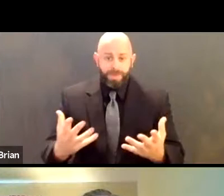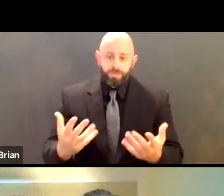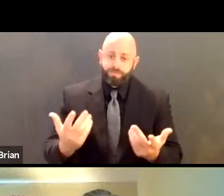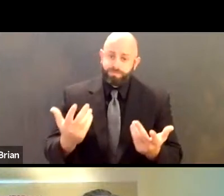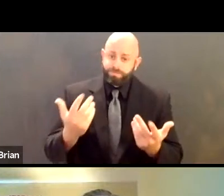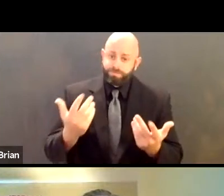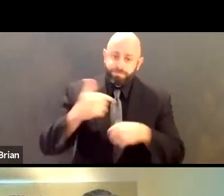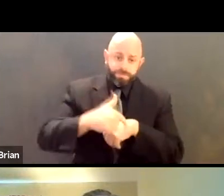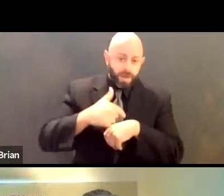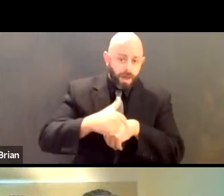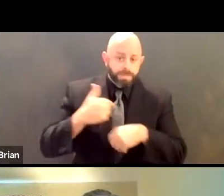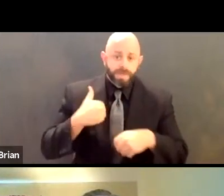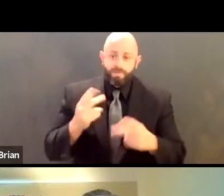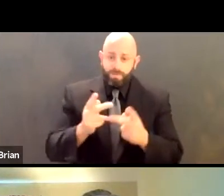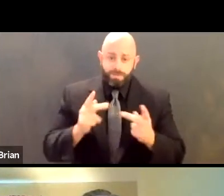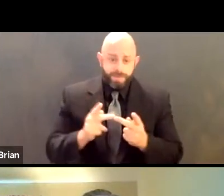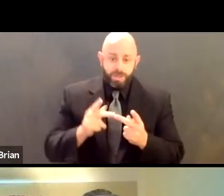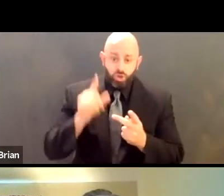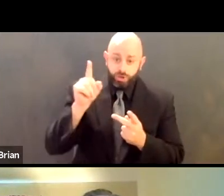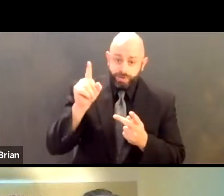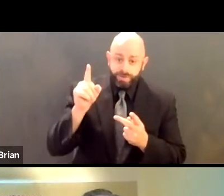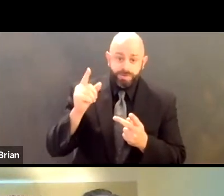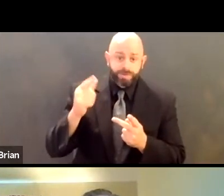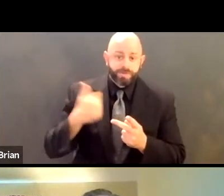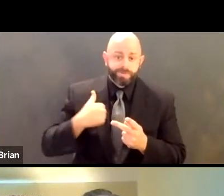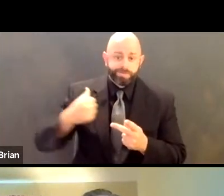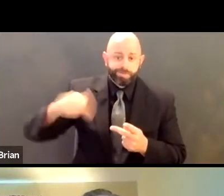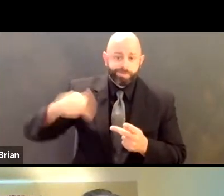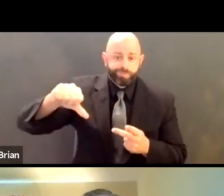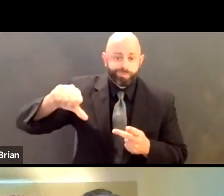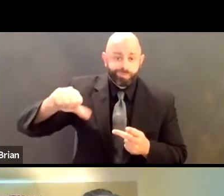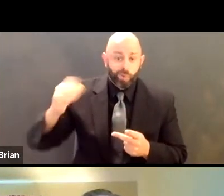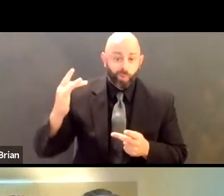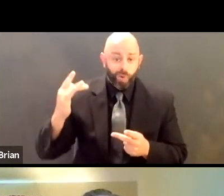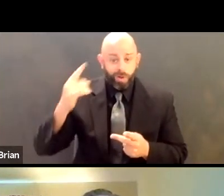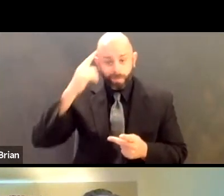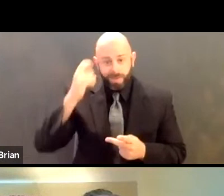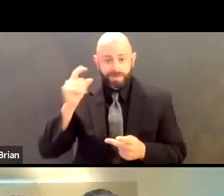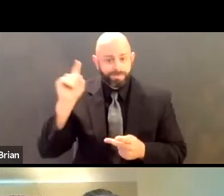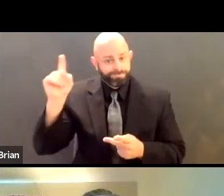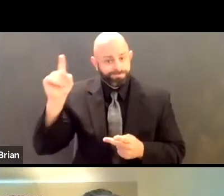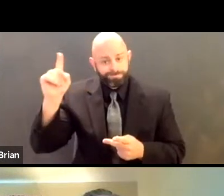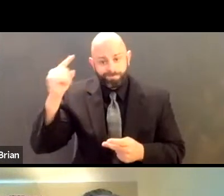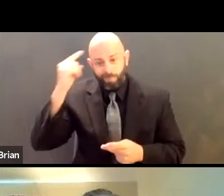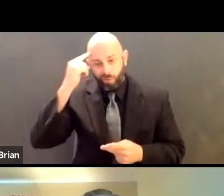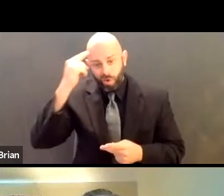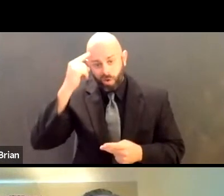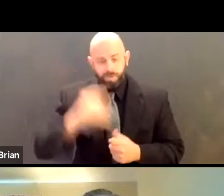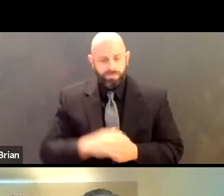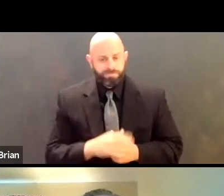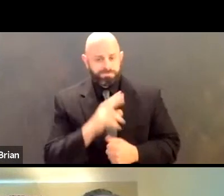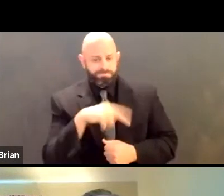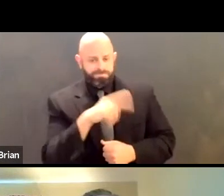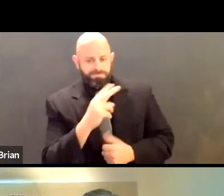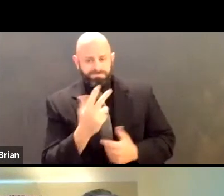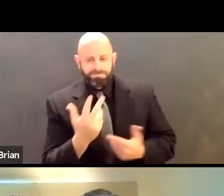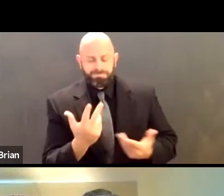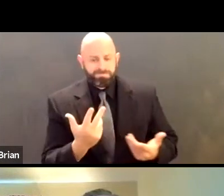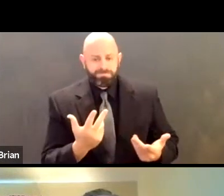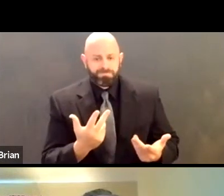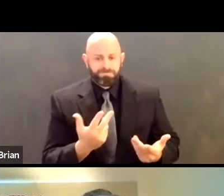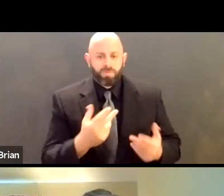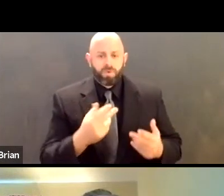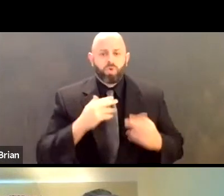been positions and jobs that I have not received because somehow they thought that those human services